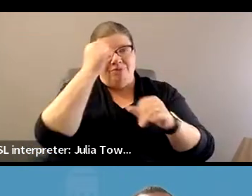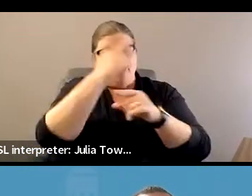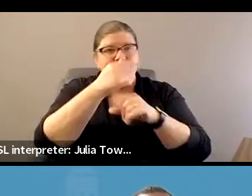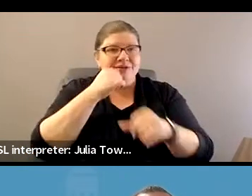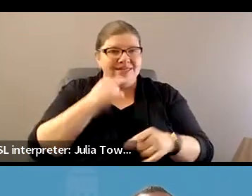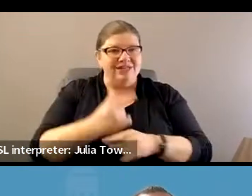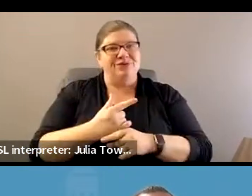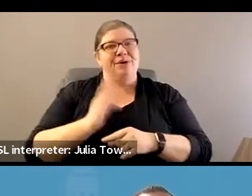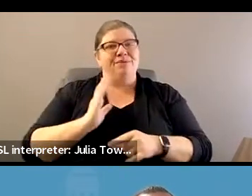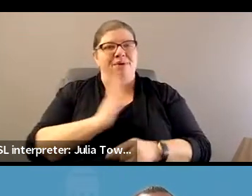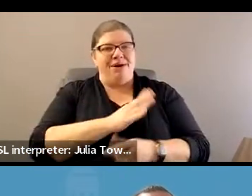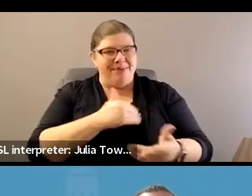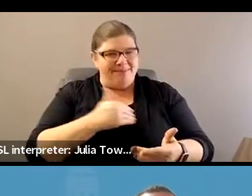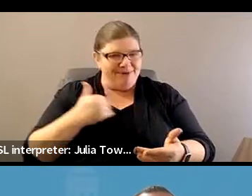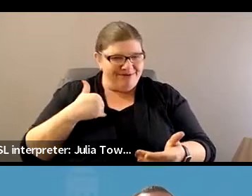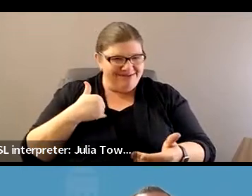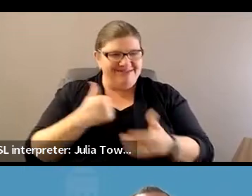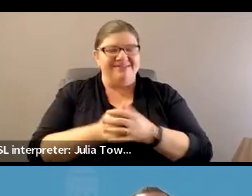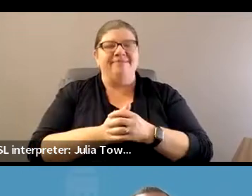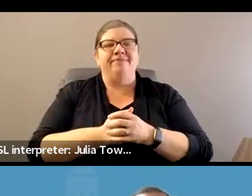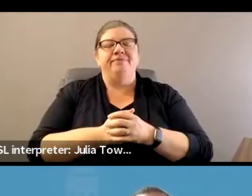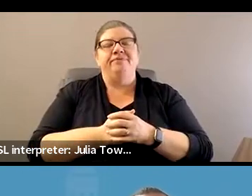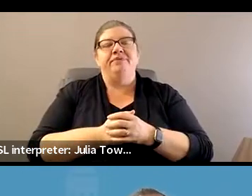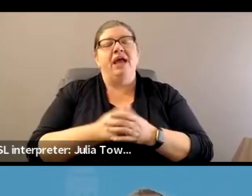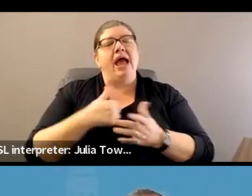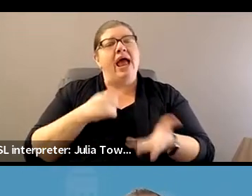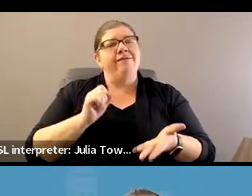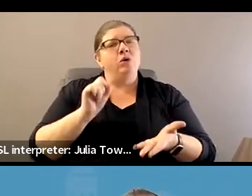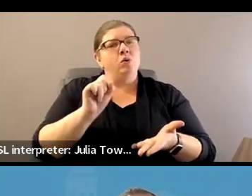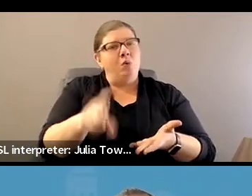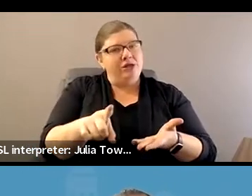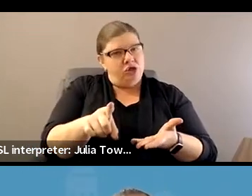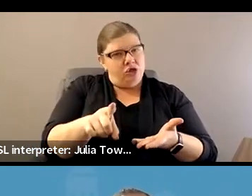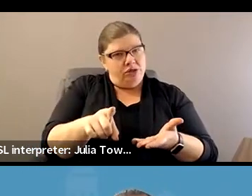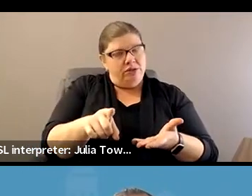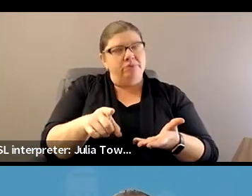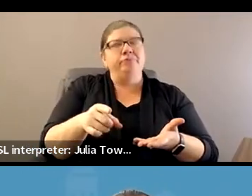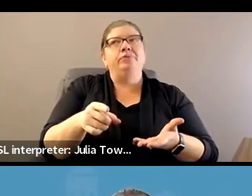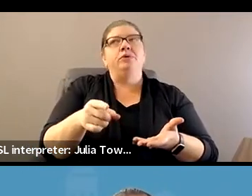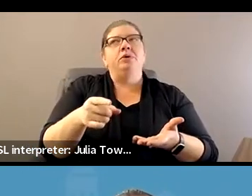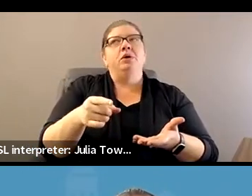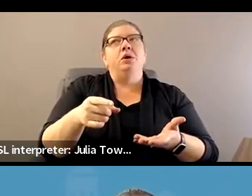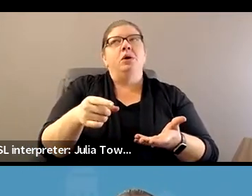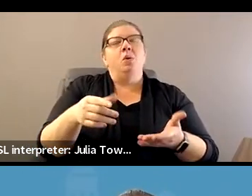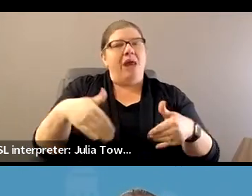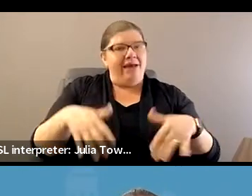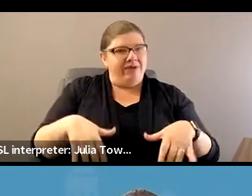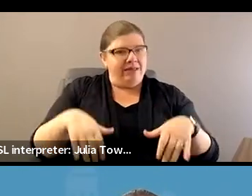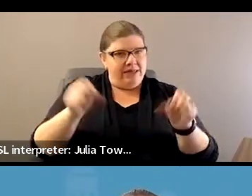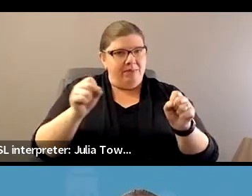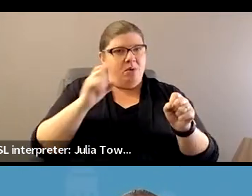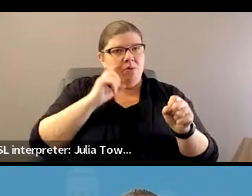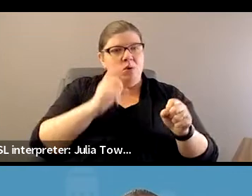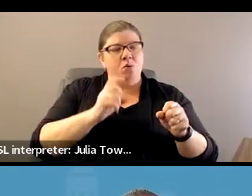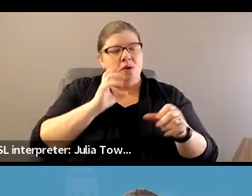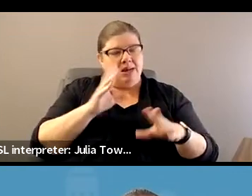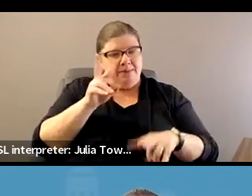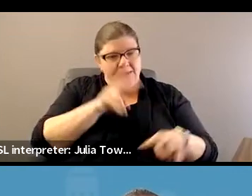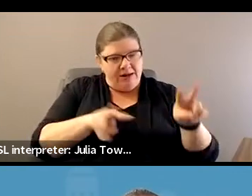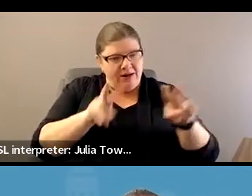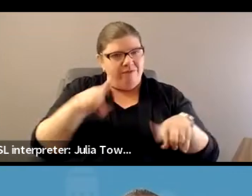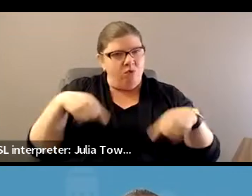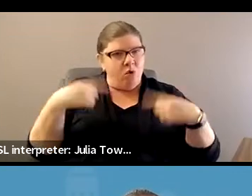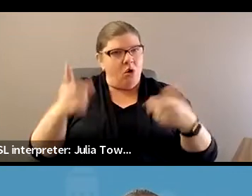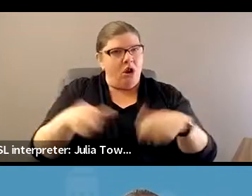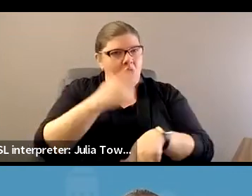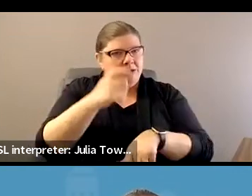brother board members. Hey, just to have a question. So is there, because we haven't adopted and we've kind of been core knowledge for quite some time,